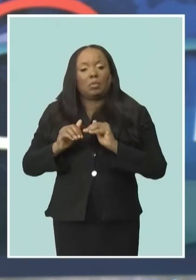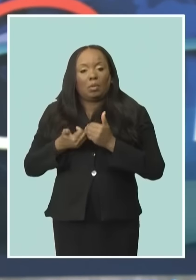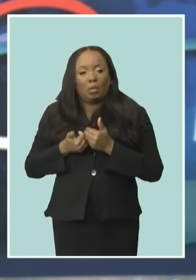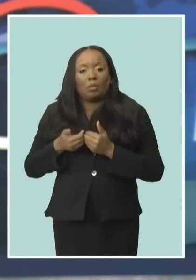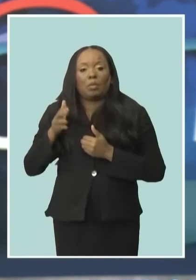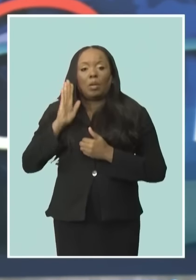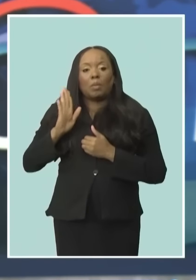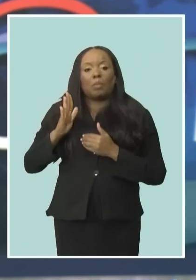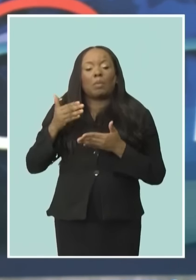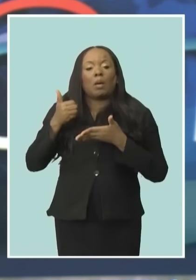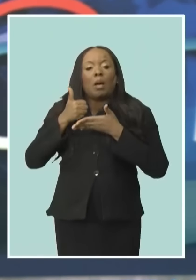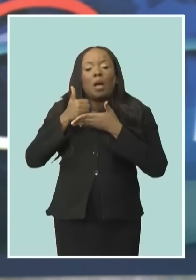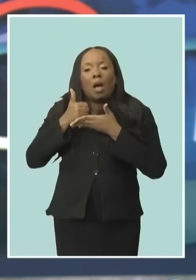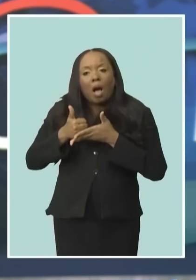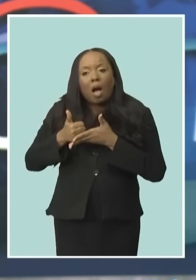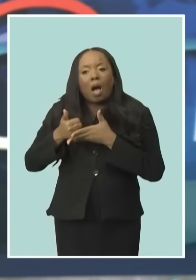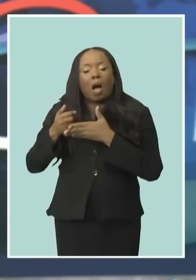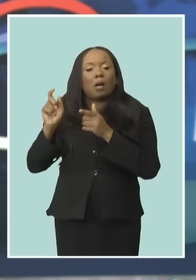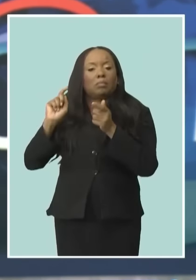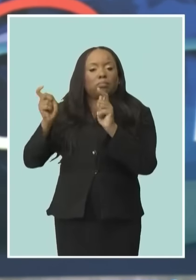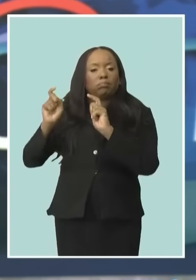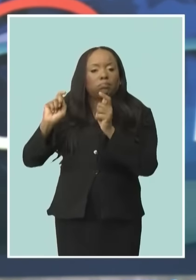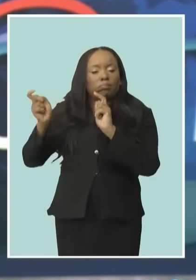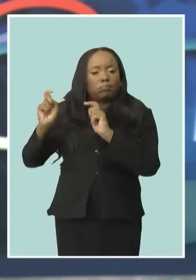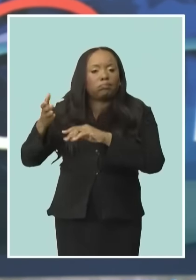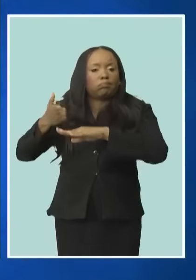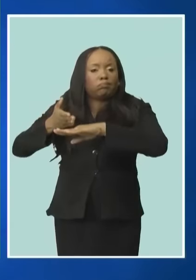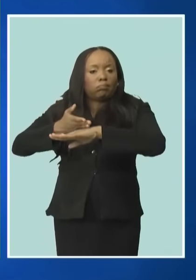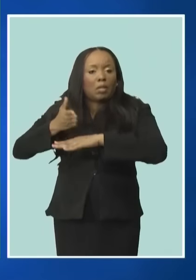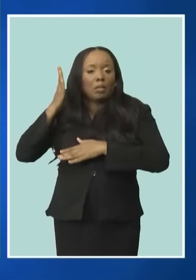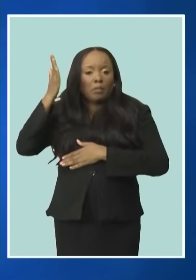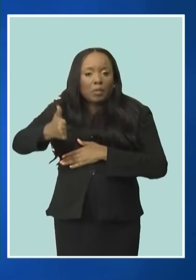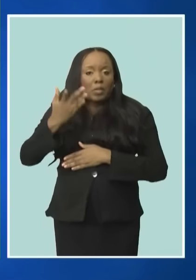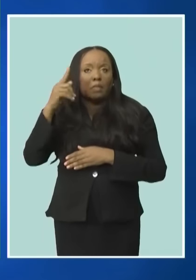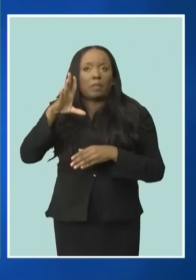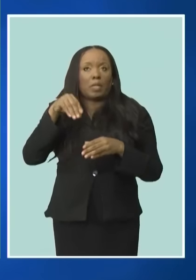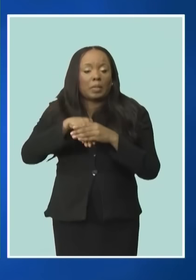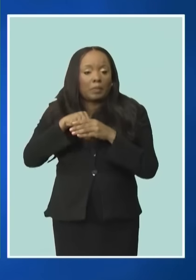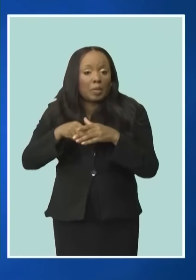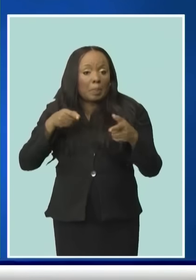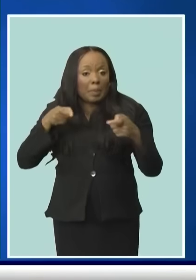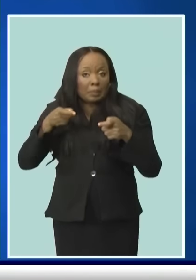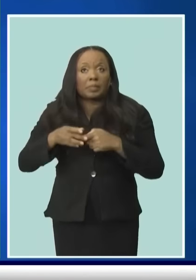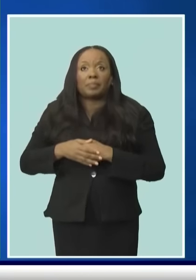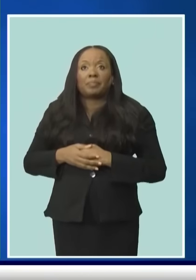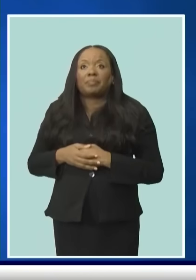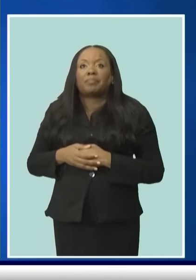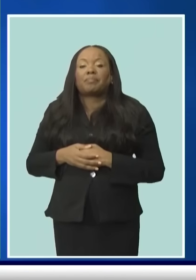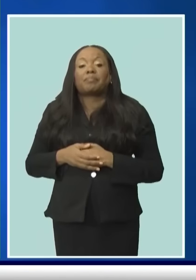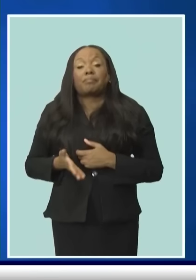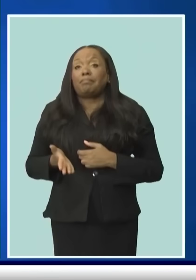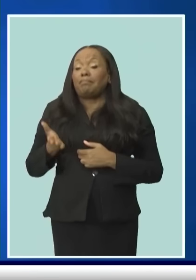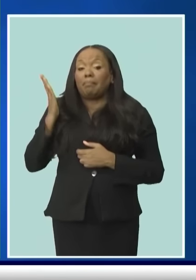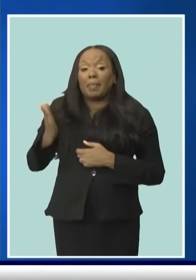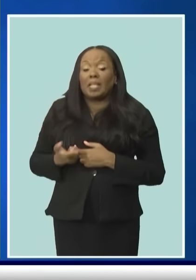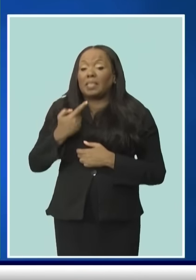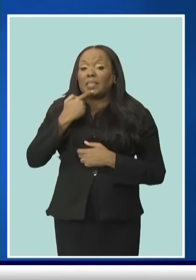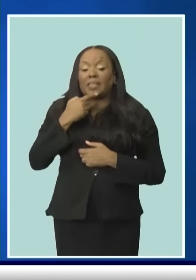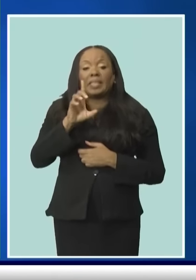of investment management. Trevor Thorpe reports. Partners. Insurance executive Dexter Moore says